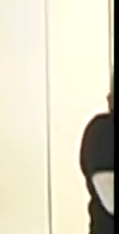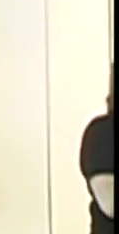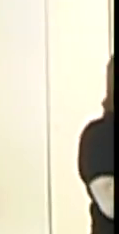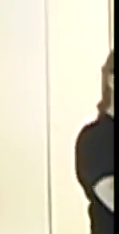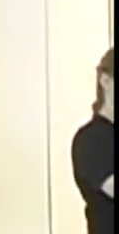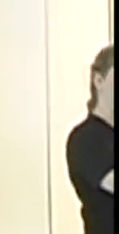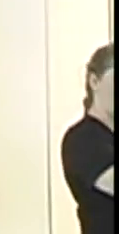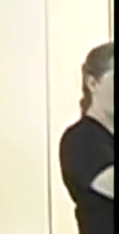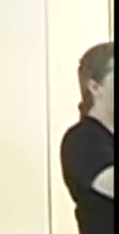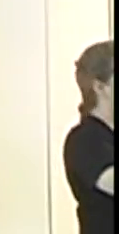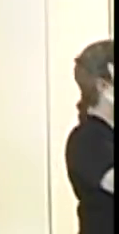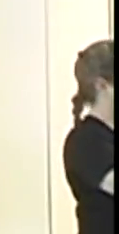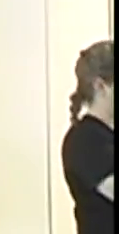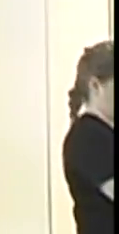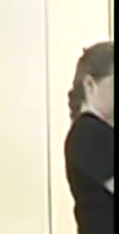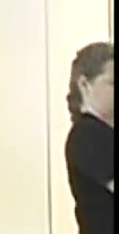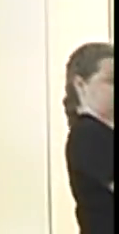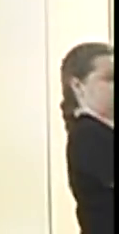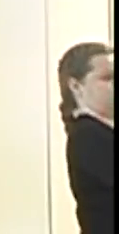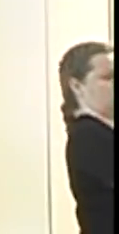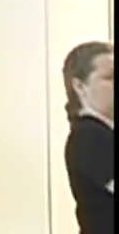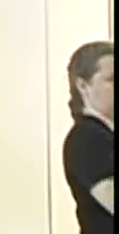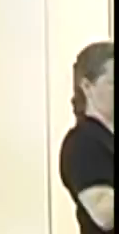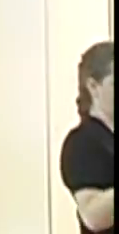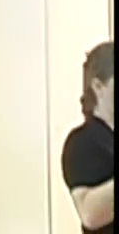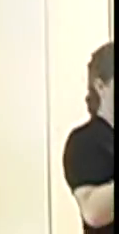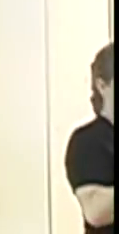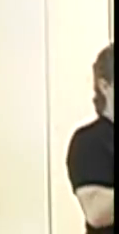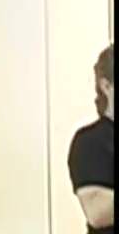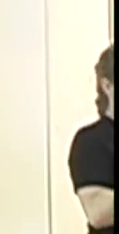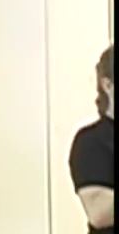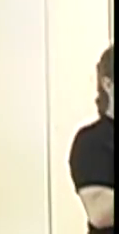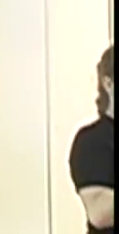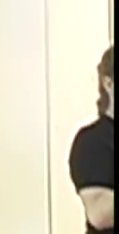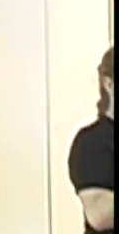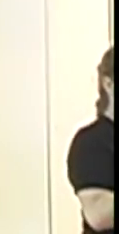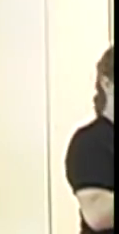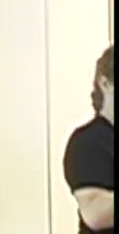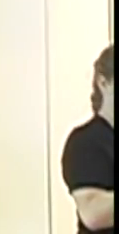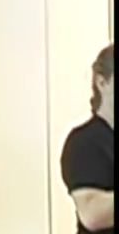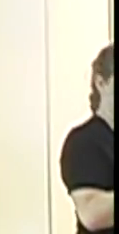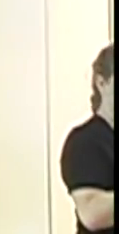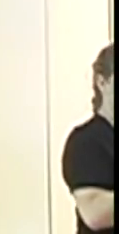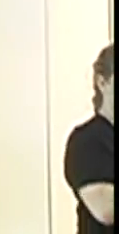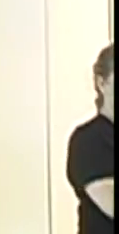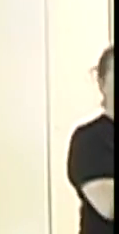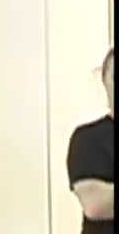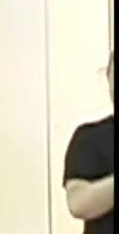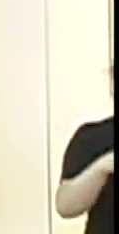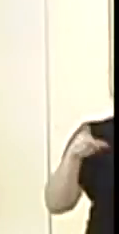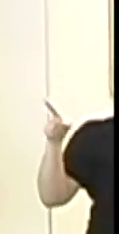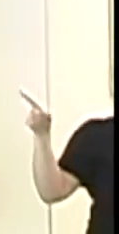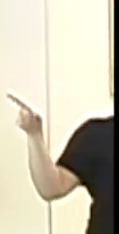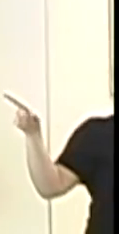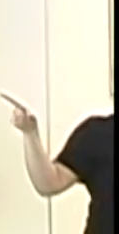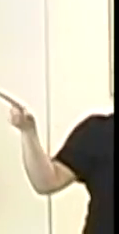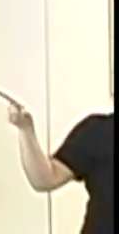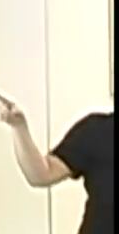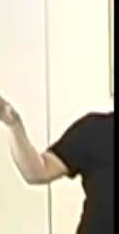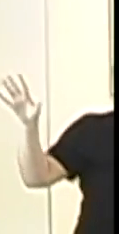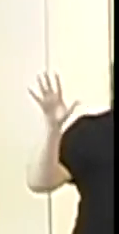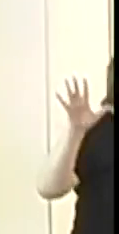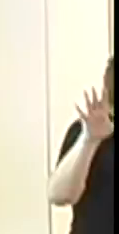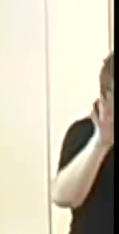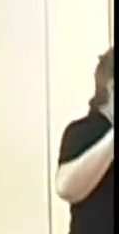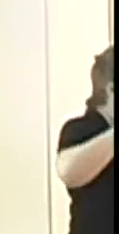look particularly accurate. The second knuckles, I don't want to tend to anymore, really, because there are only 6 tokens there, so